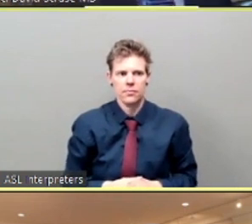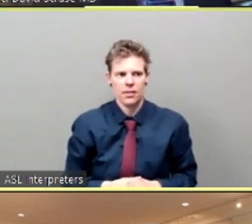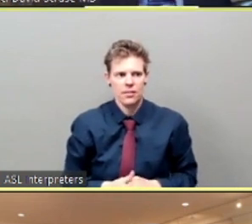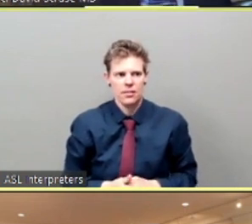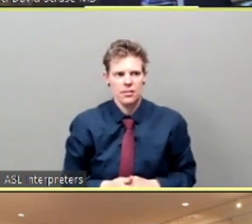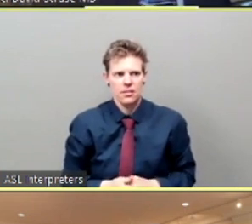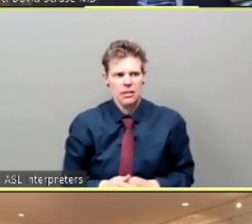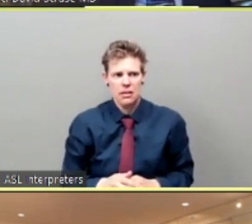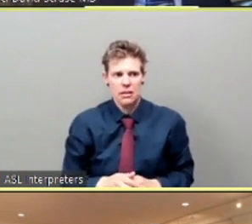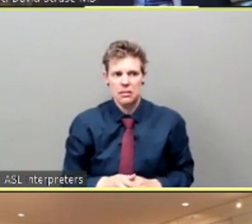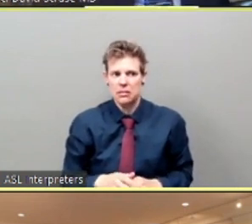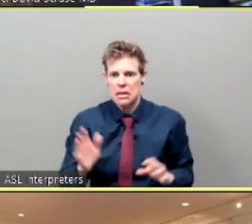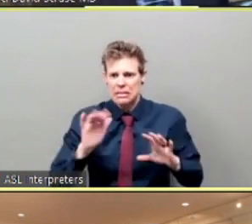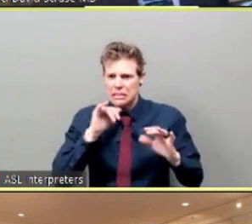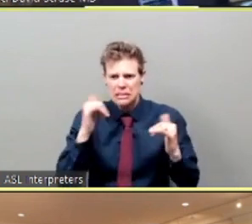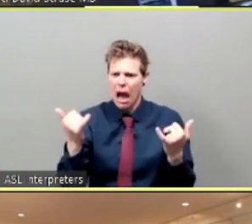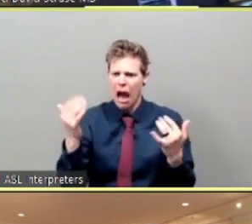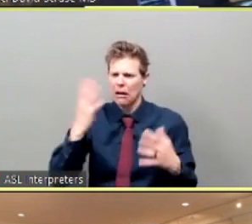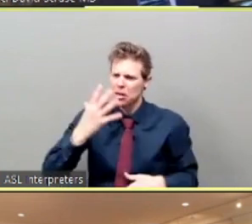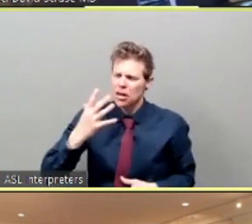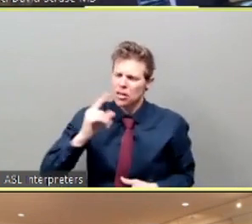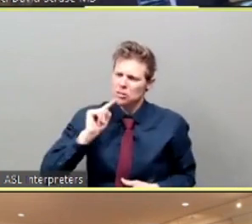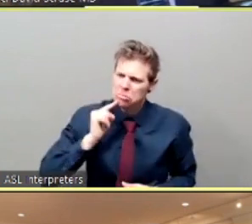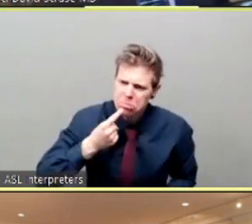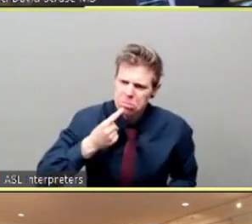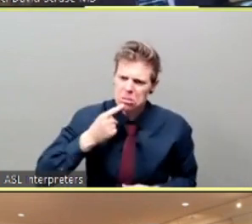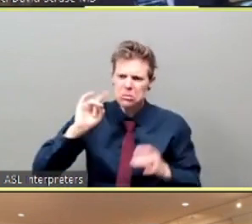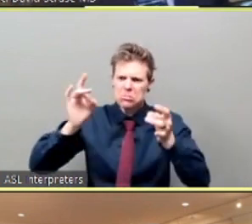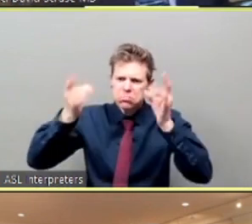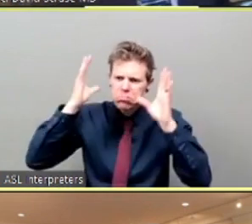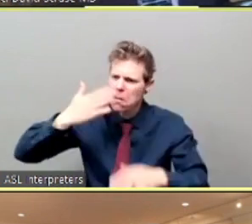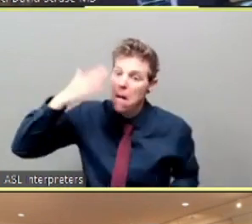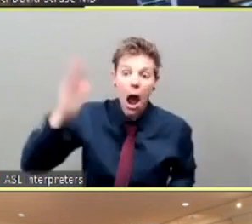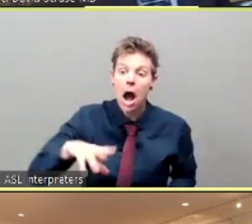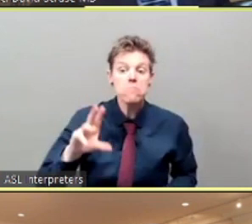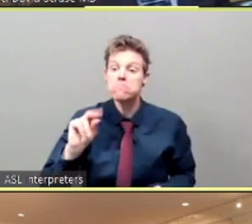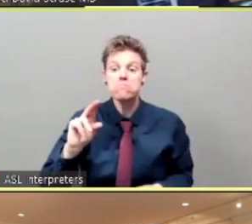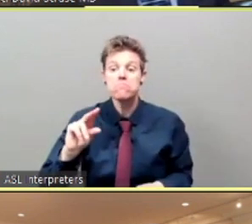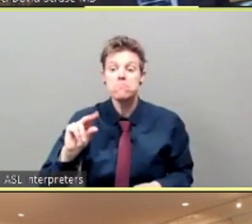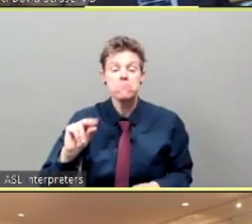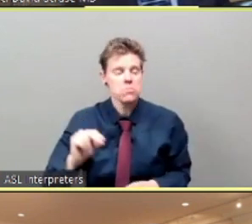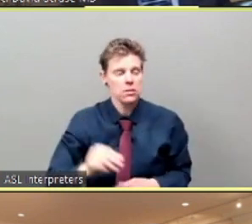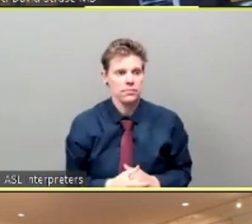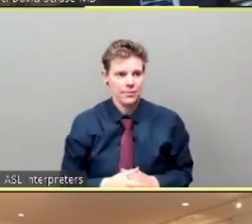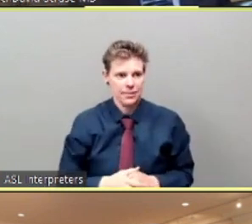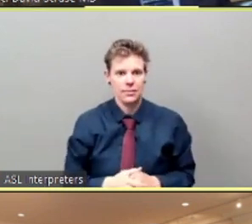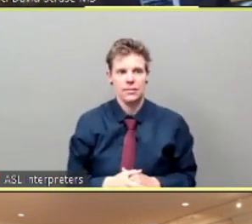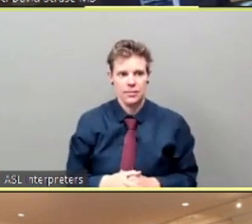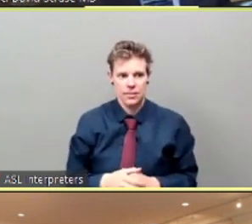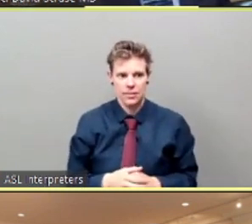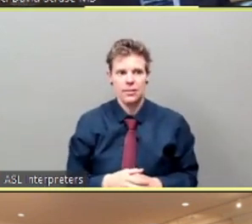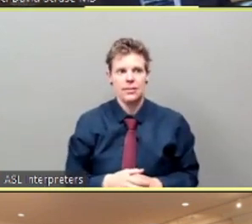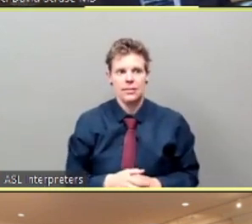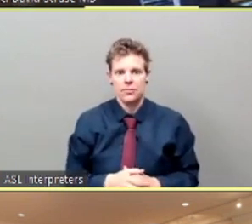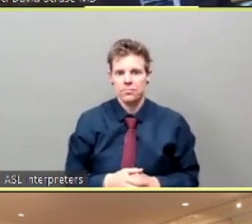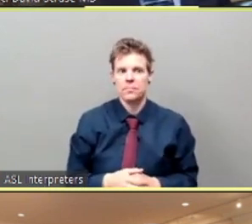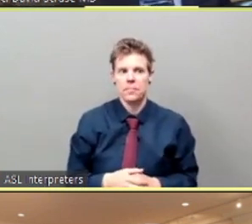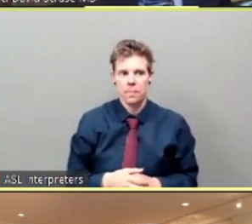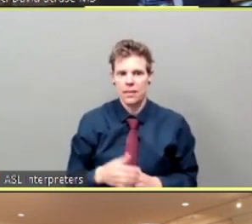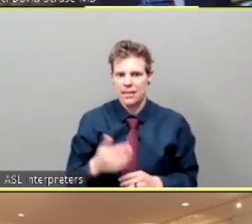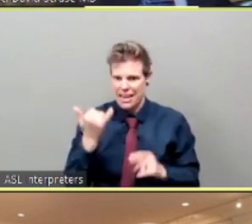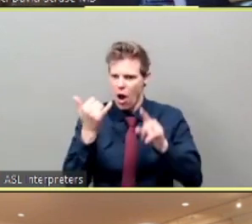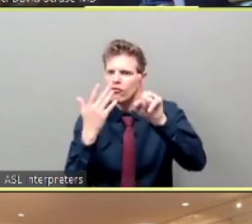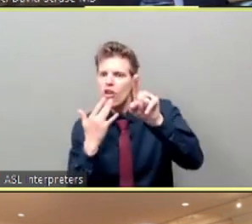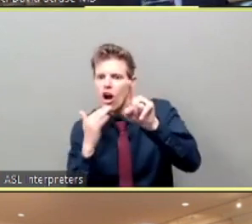So the basic principle behind the red, yellow, green, turquoise framework has really been to identify those metrics that are the